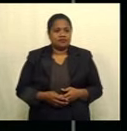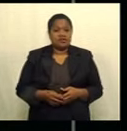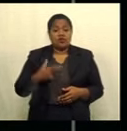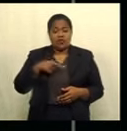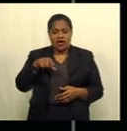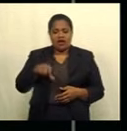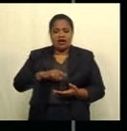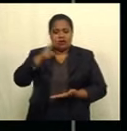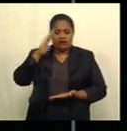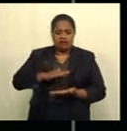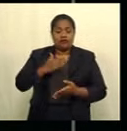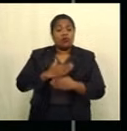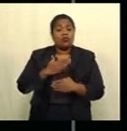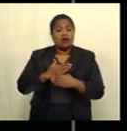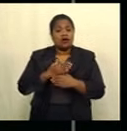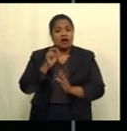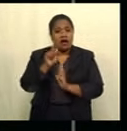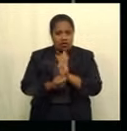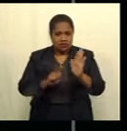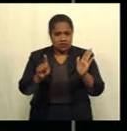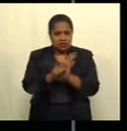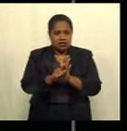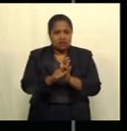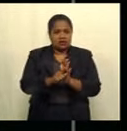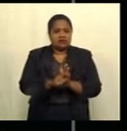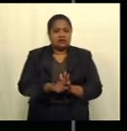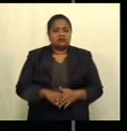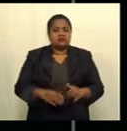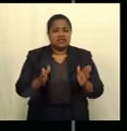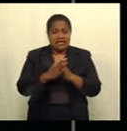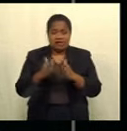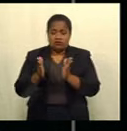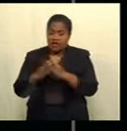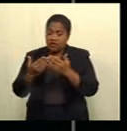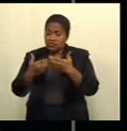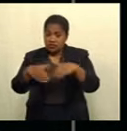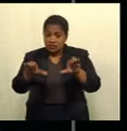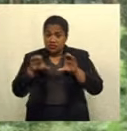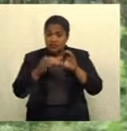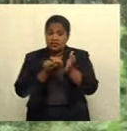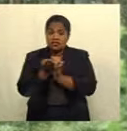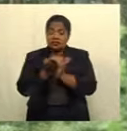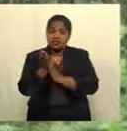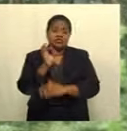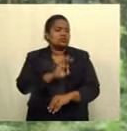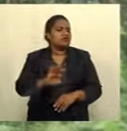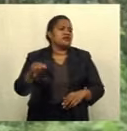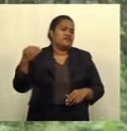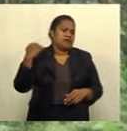hours, the municipal council services are not affected. Kelly Vavala reports.